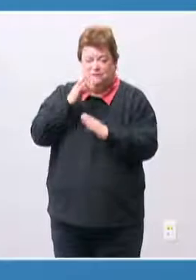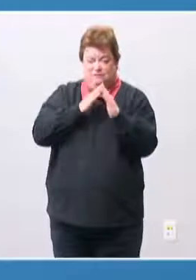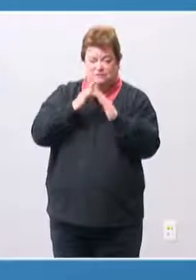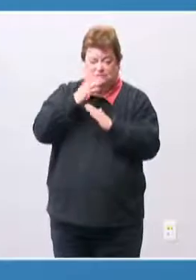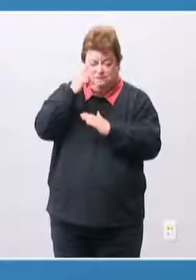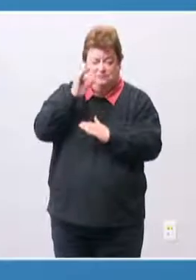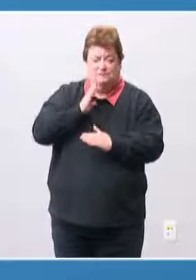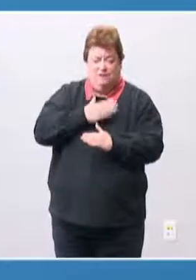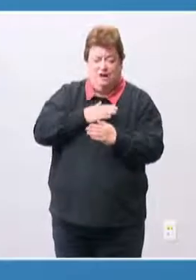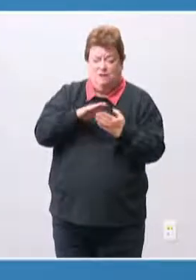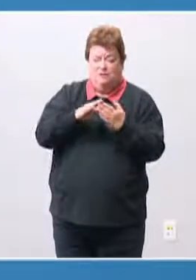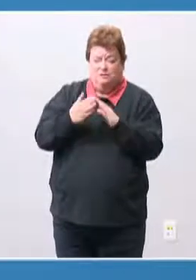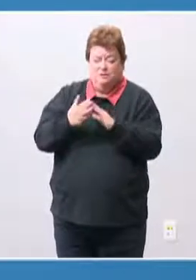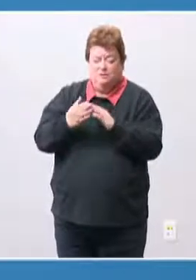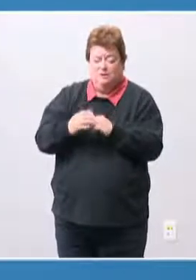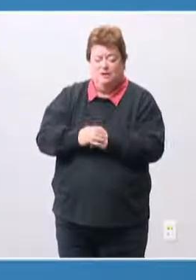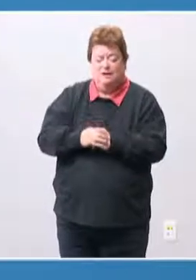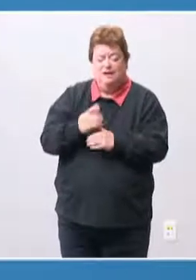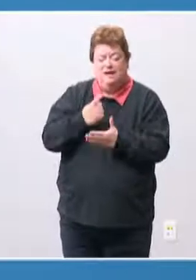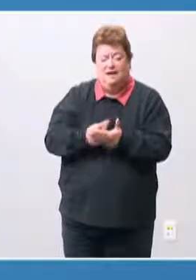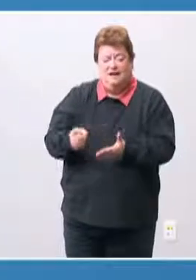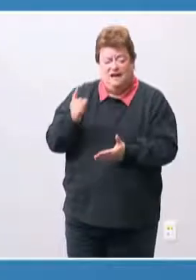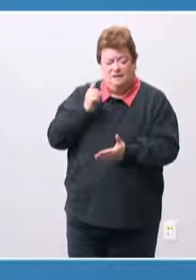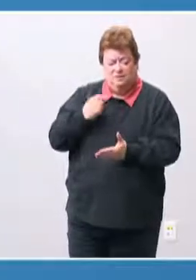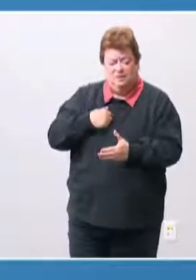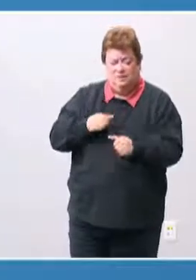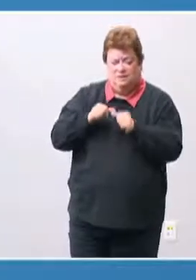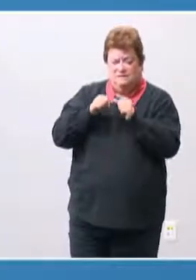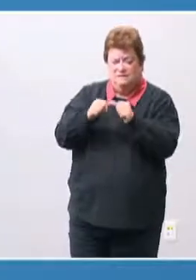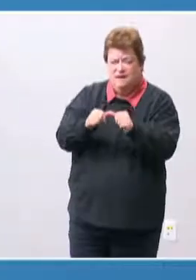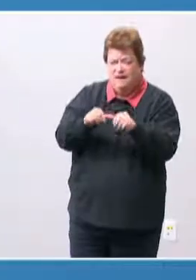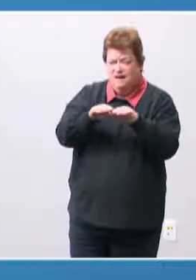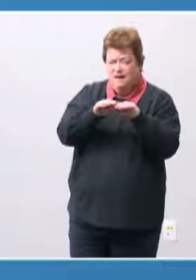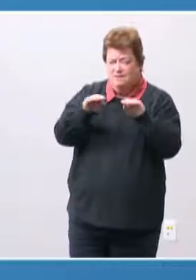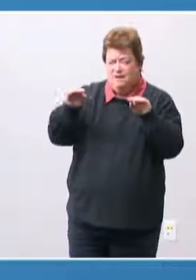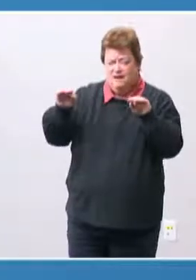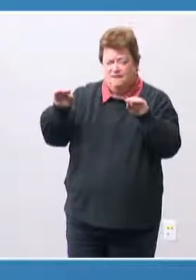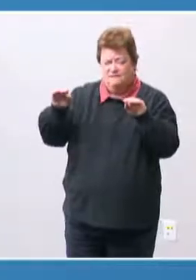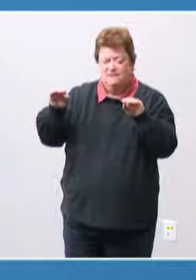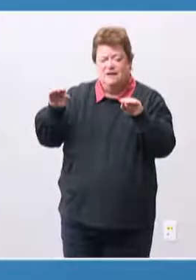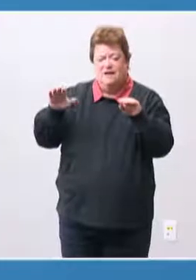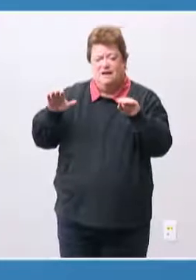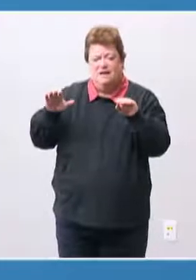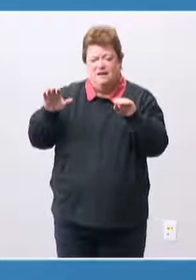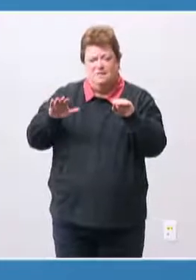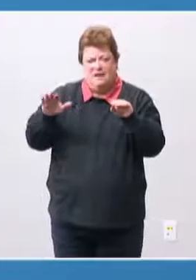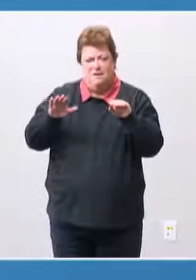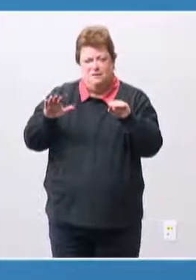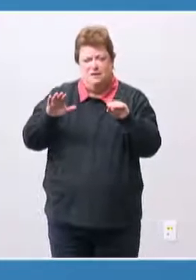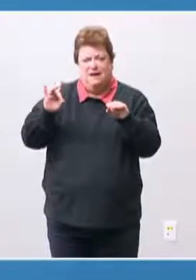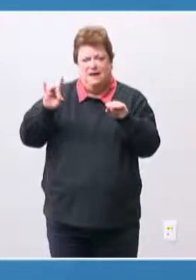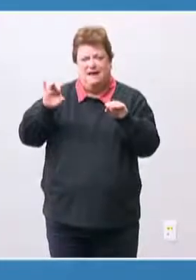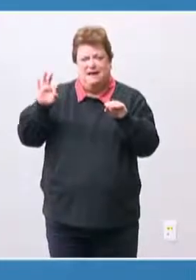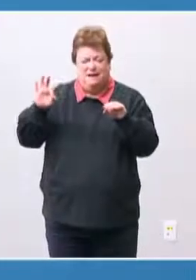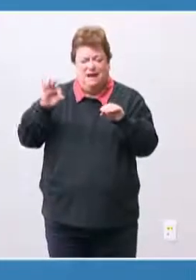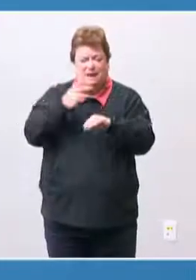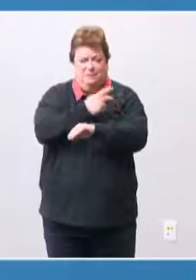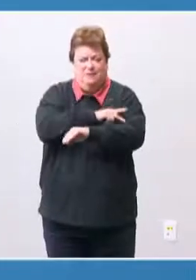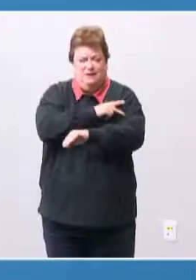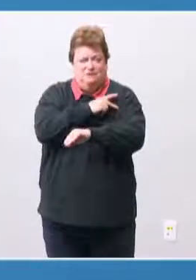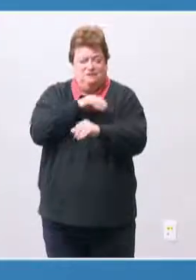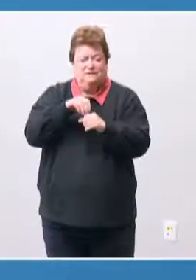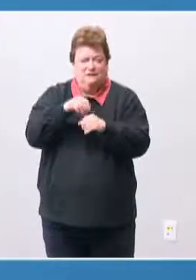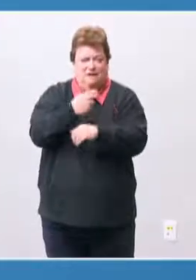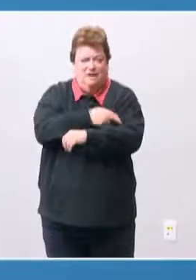community. At the end of last week, we remained about the same at an average of 89